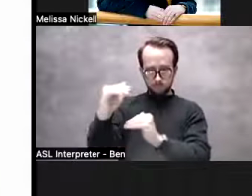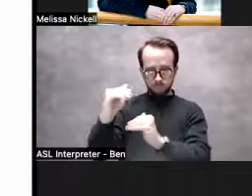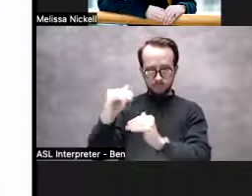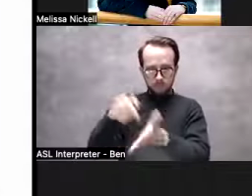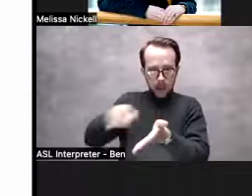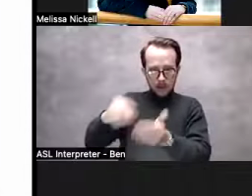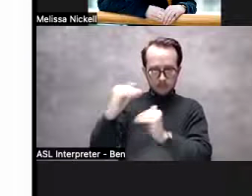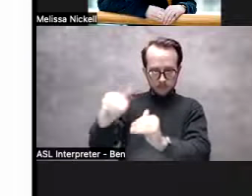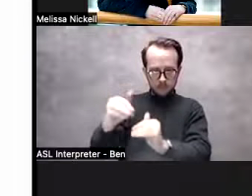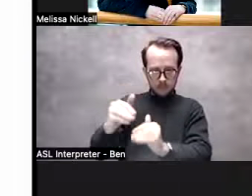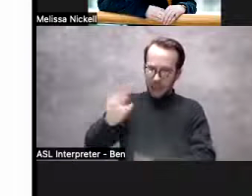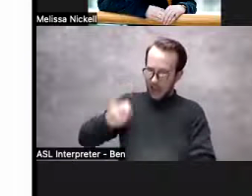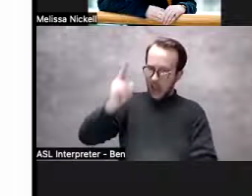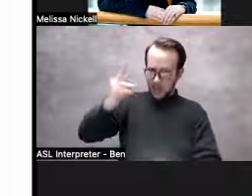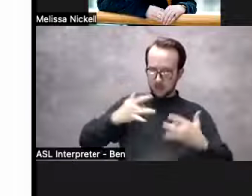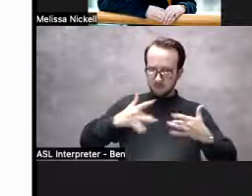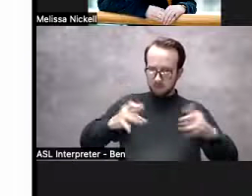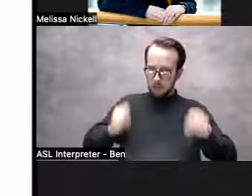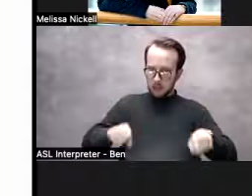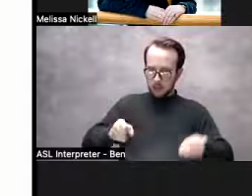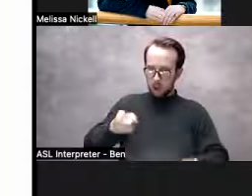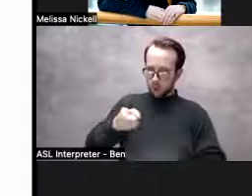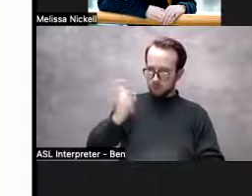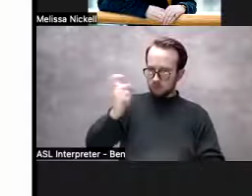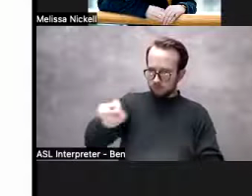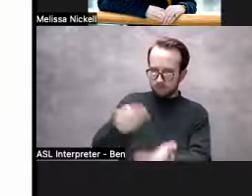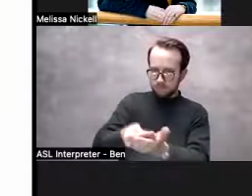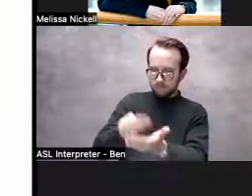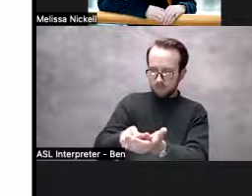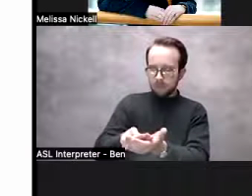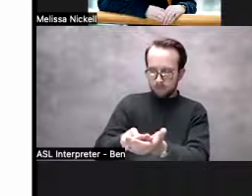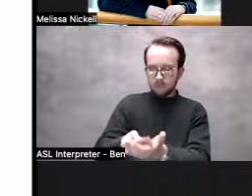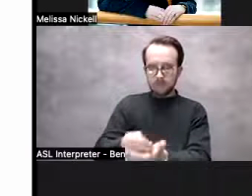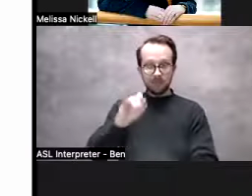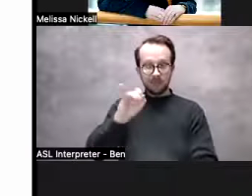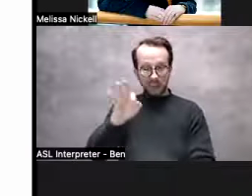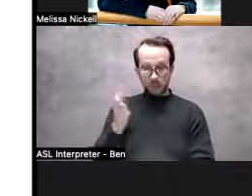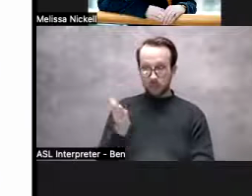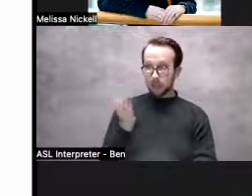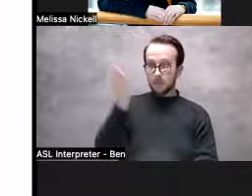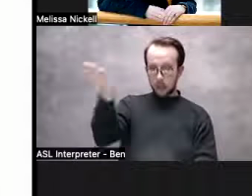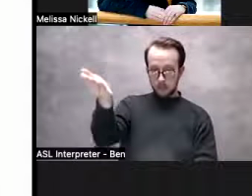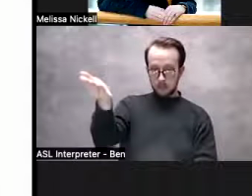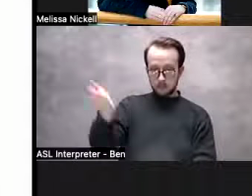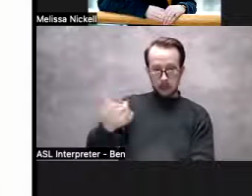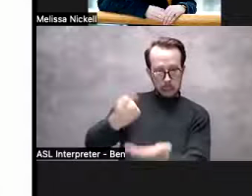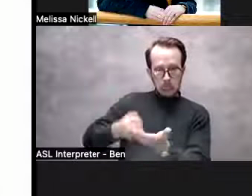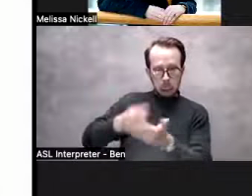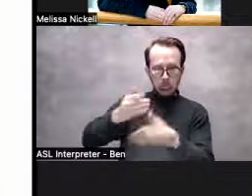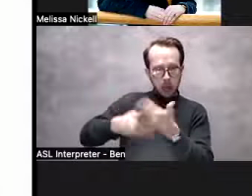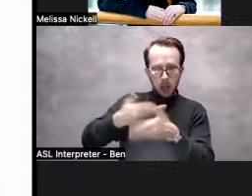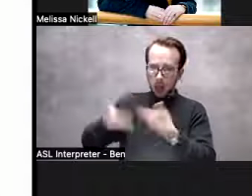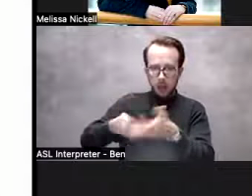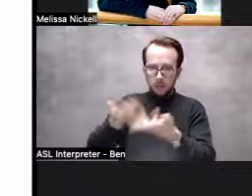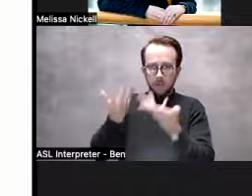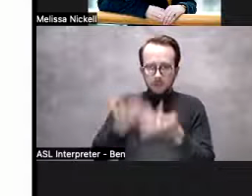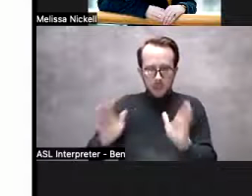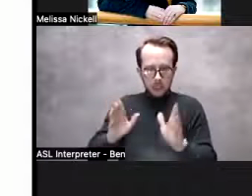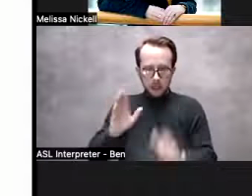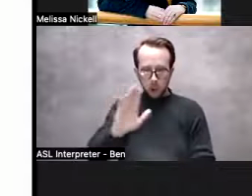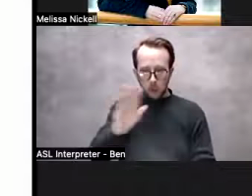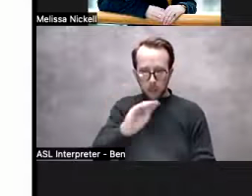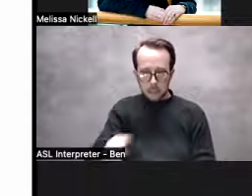very, very high likelihood that your grant's going to get funded. Whereas if you submit a grant and even if it gets discussed, but you have a percentile, say, of 20